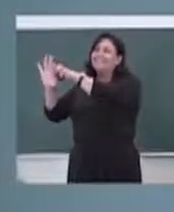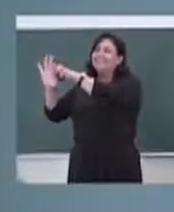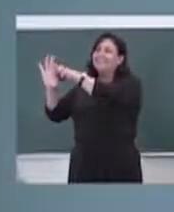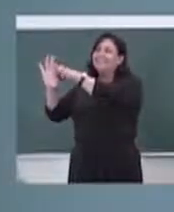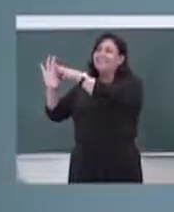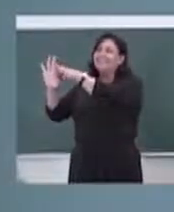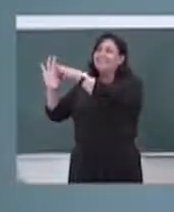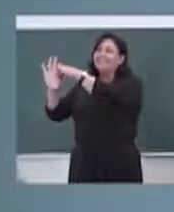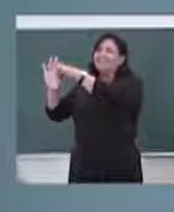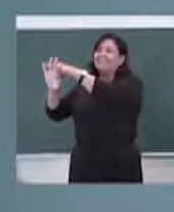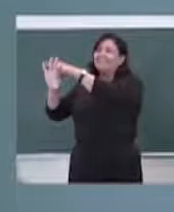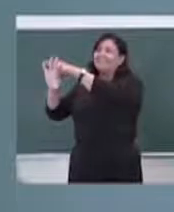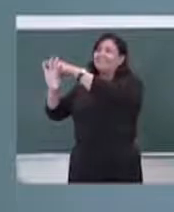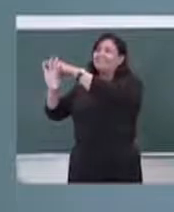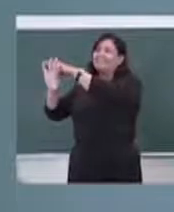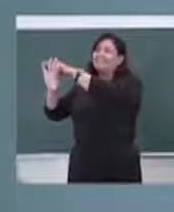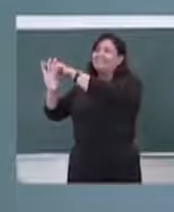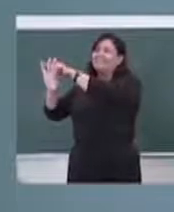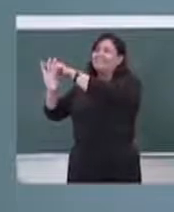not perfect as well.